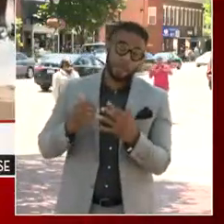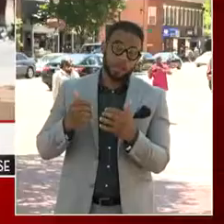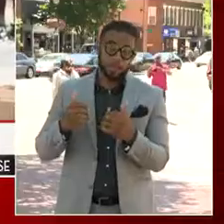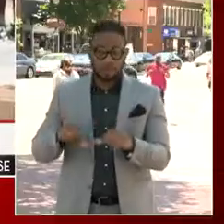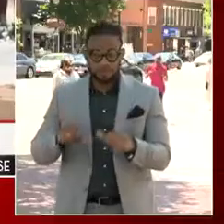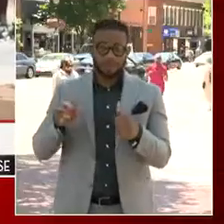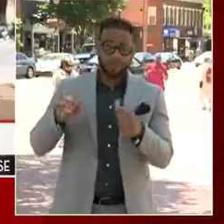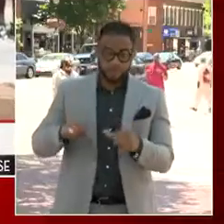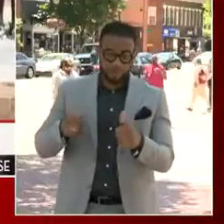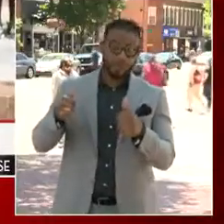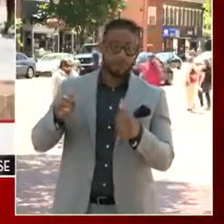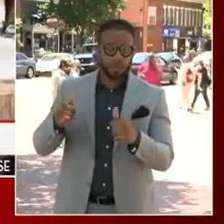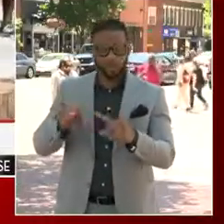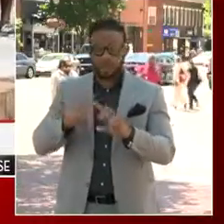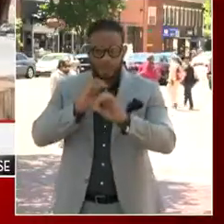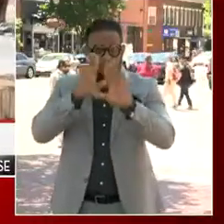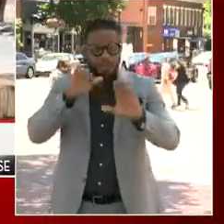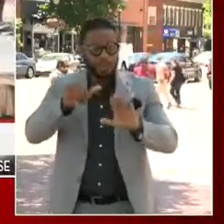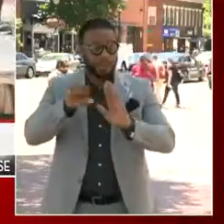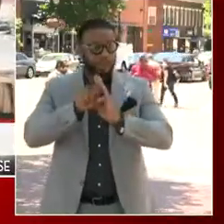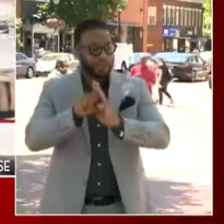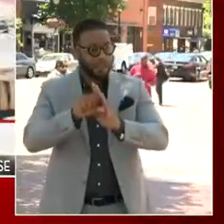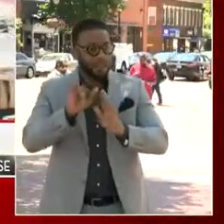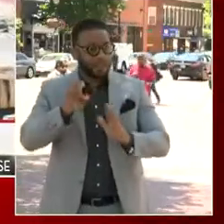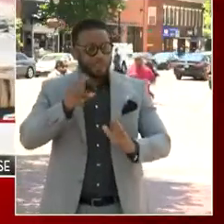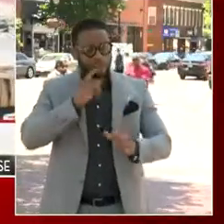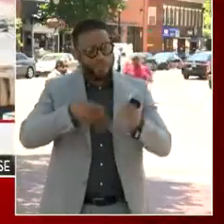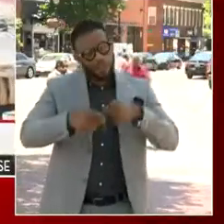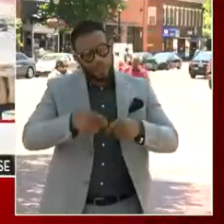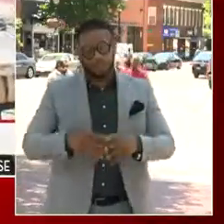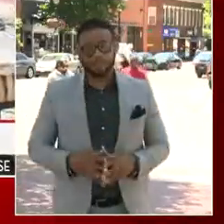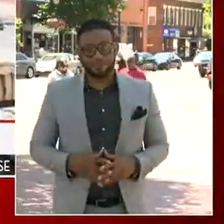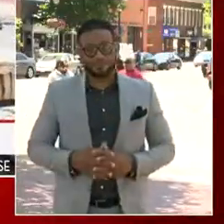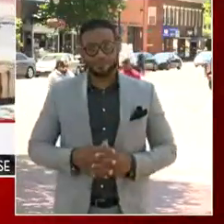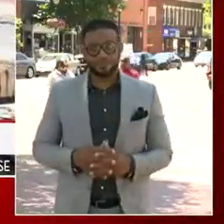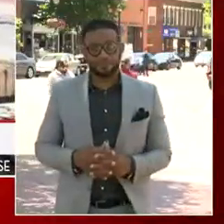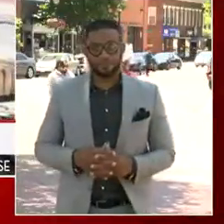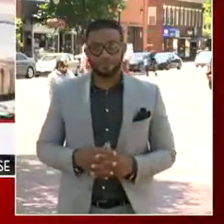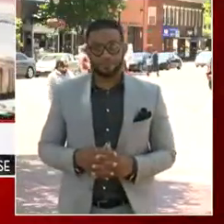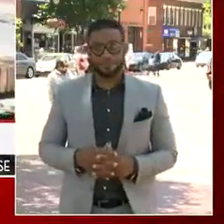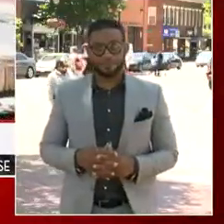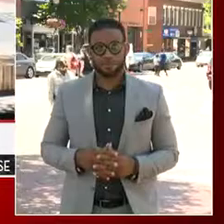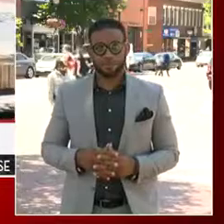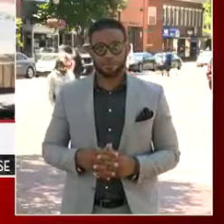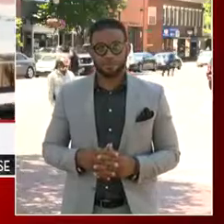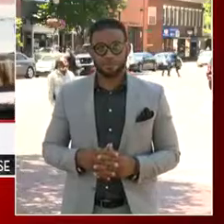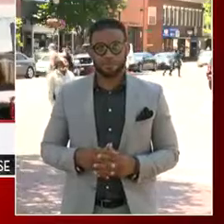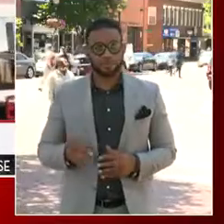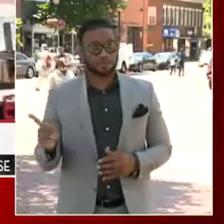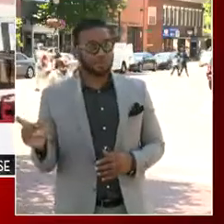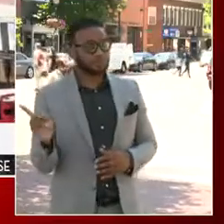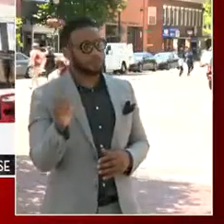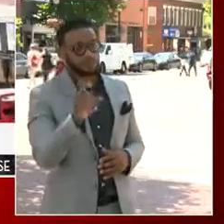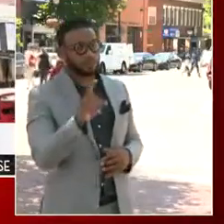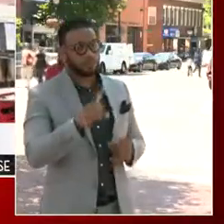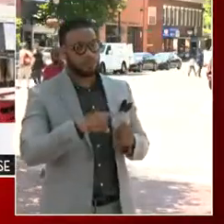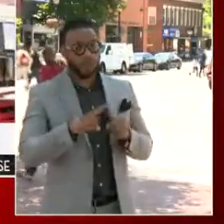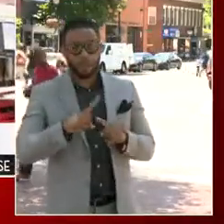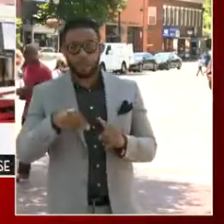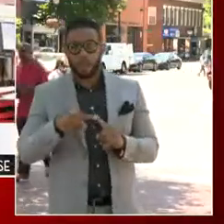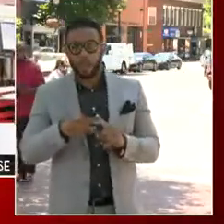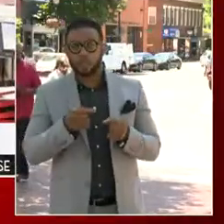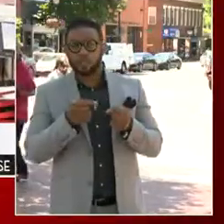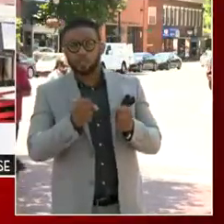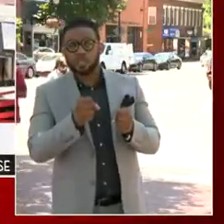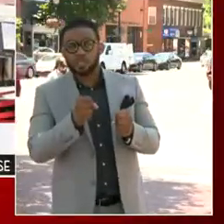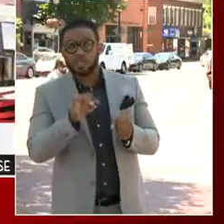up, but clearly that's a sign that it needs to be replaced. Thank you. And then I wanted to ask also about the